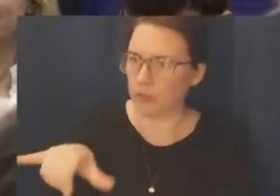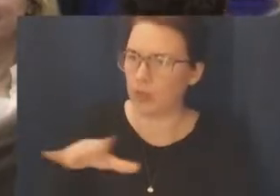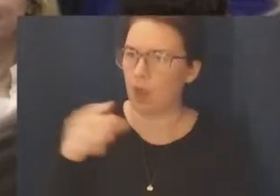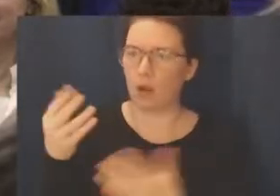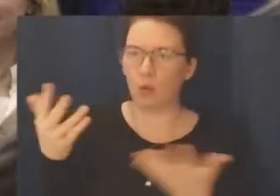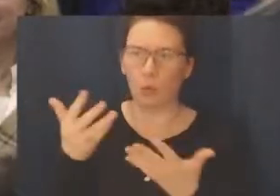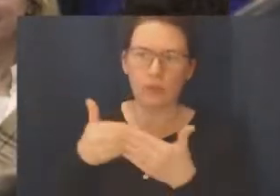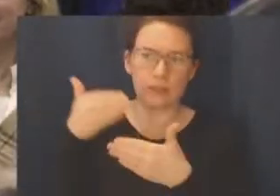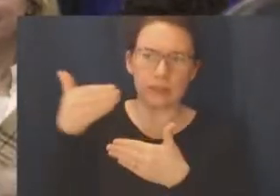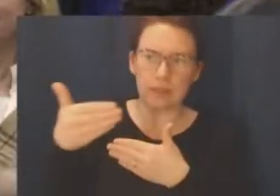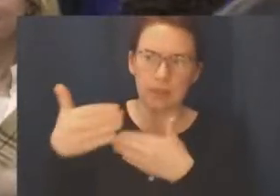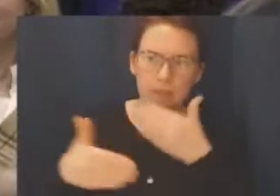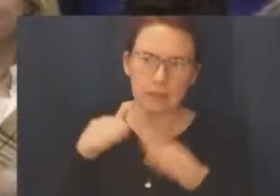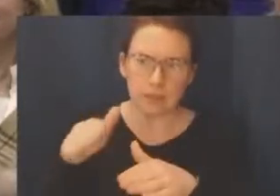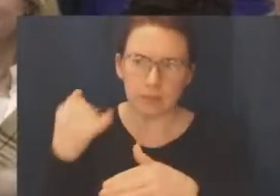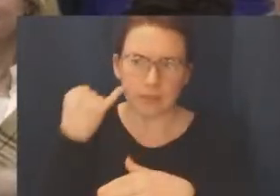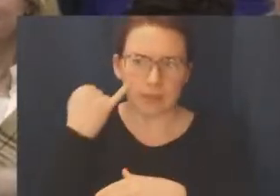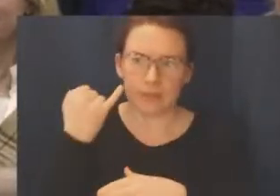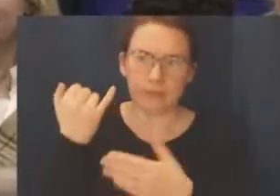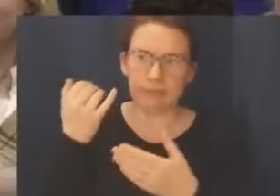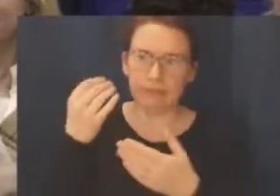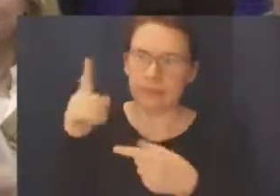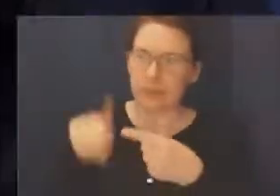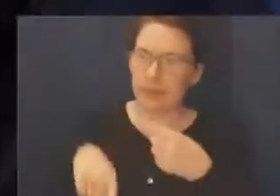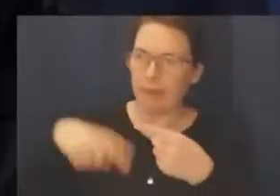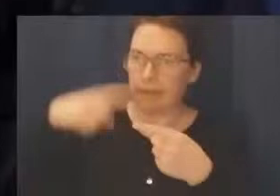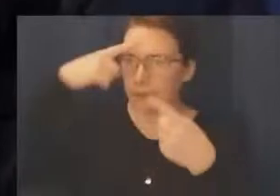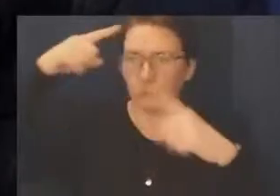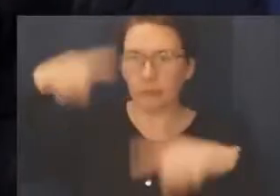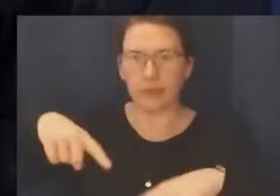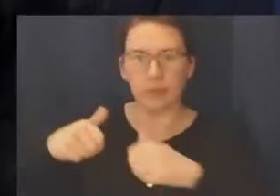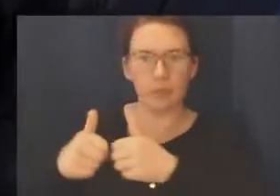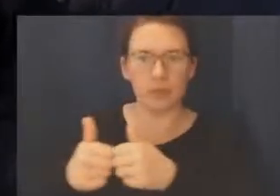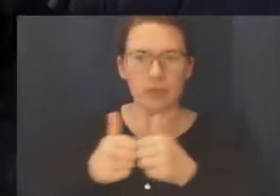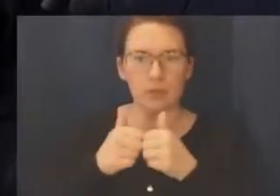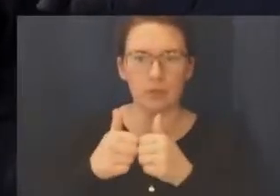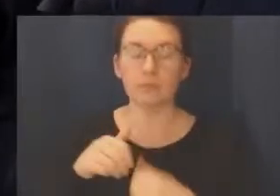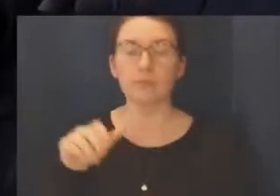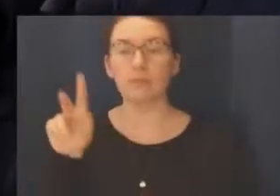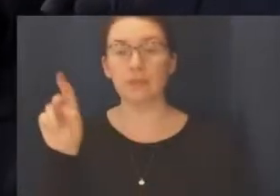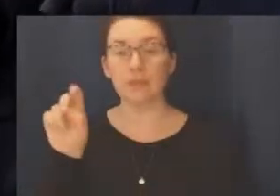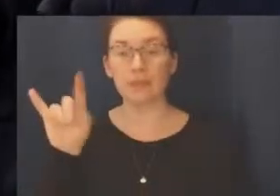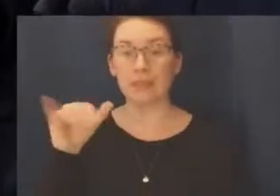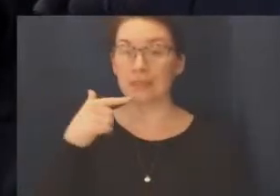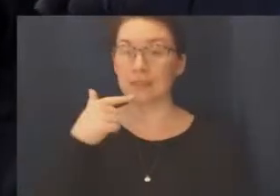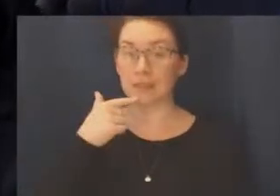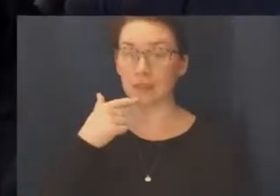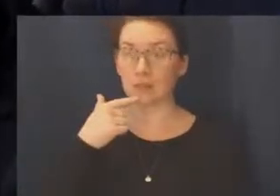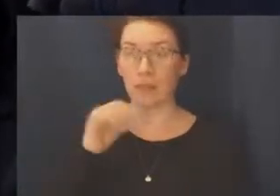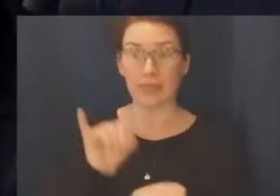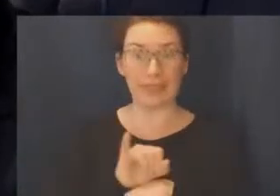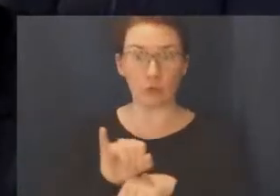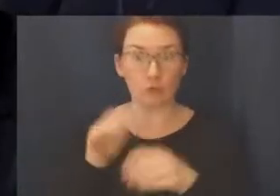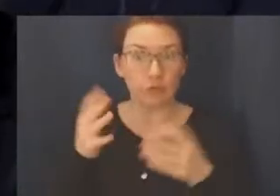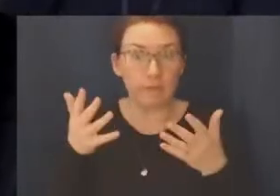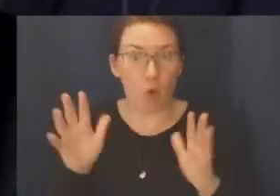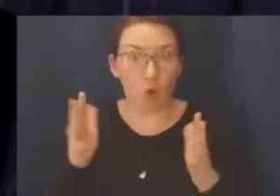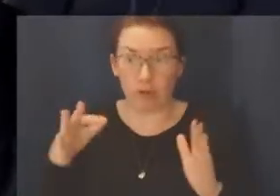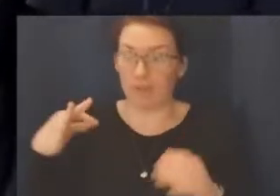steps if you can't get agreement within the industry? Thank you. Well, here the industry has voluntarily agreed.